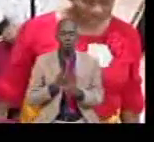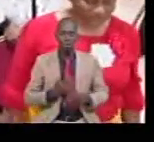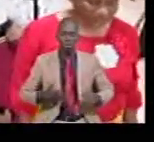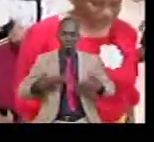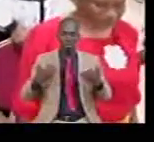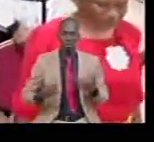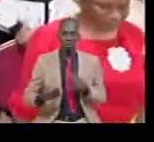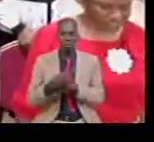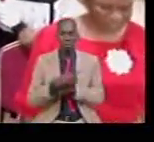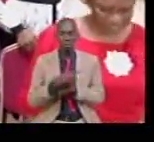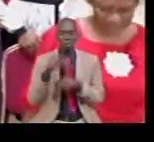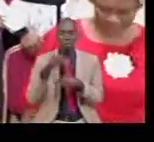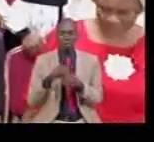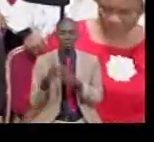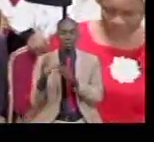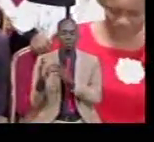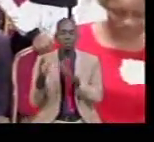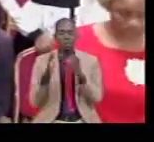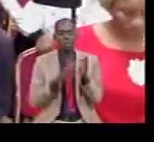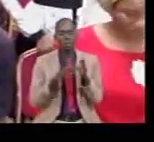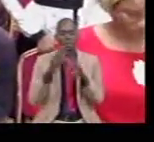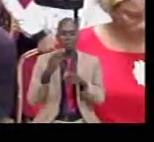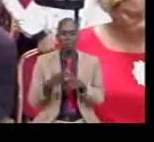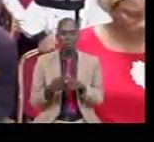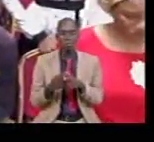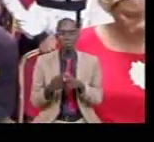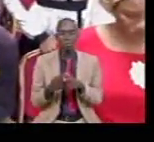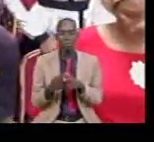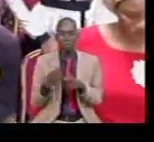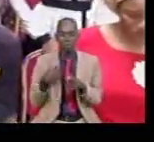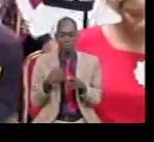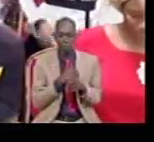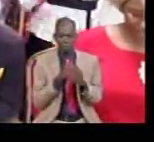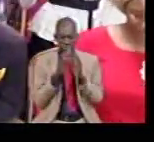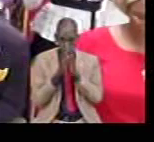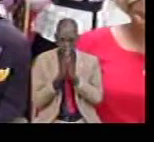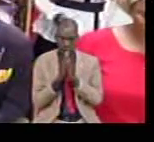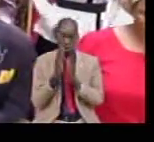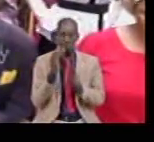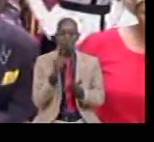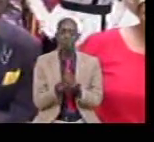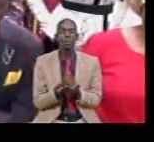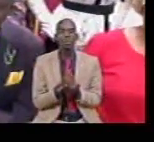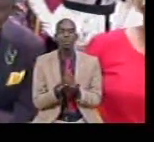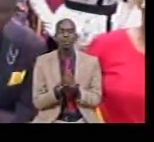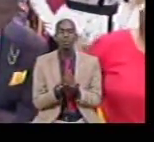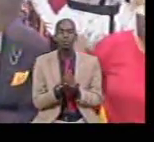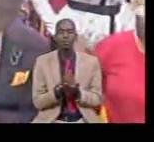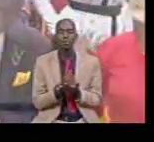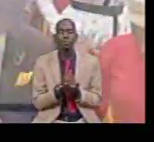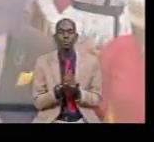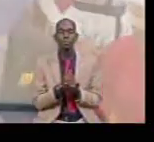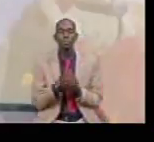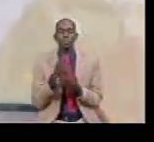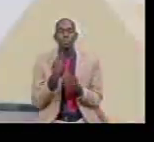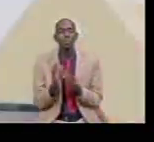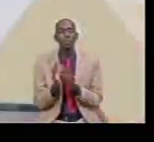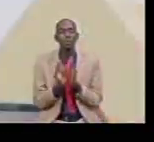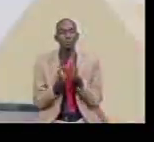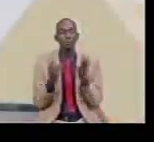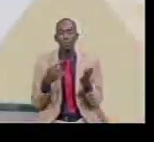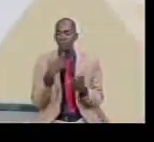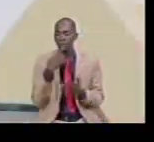In Jesus' name we pray. The Bible tells us upon